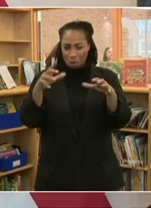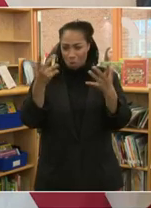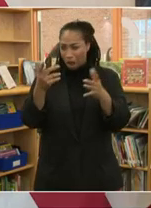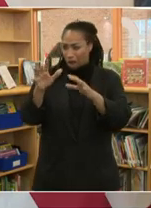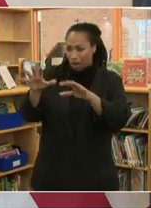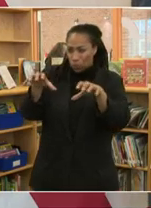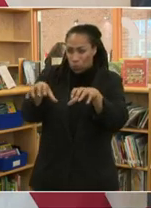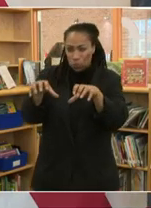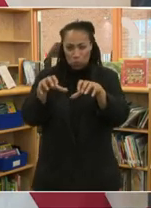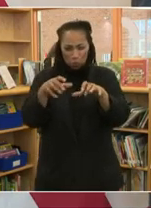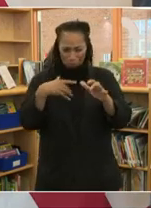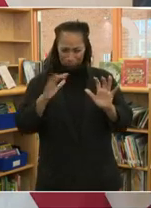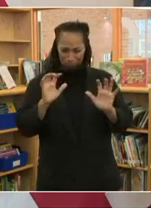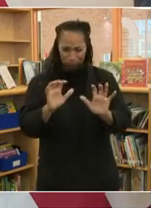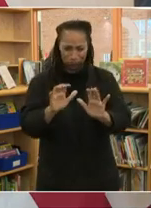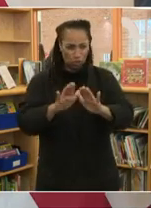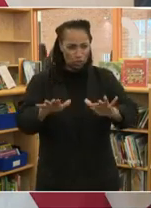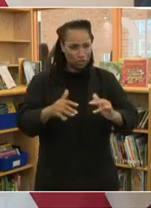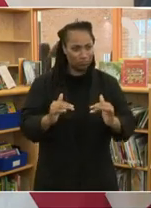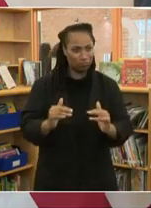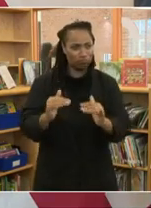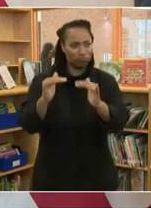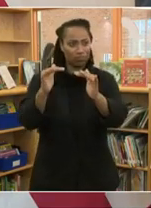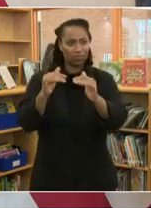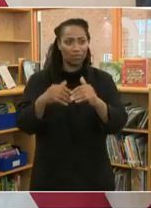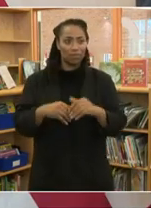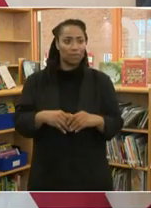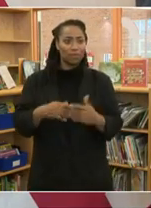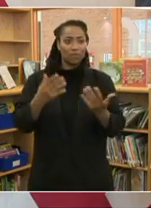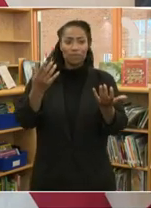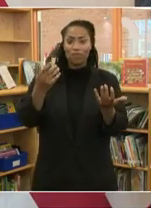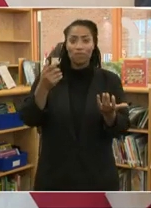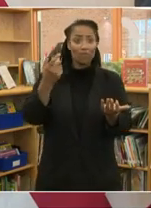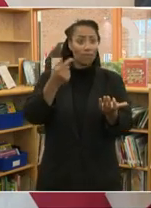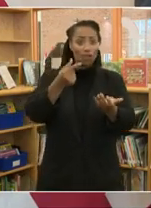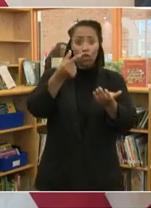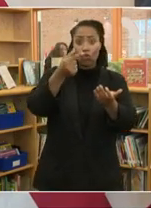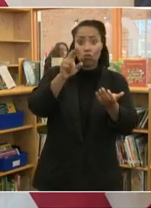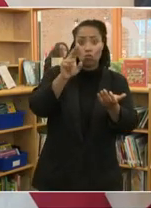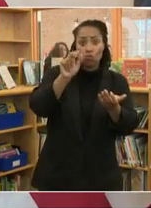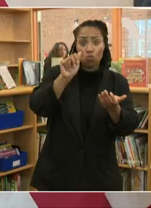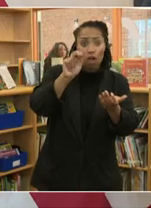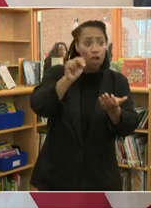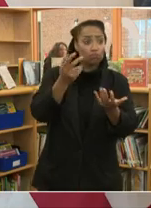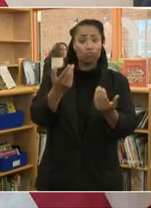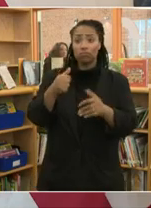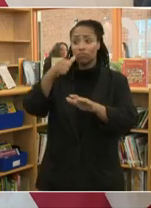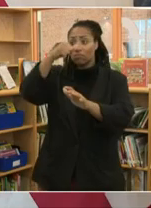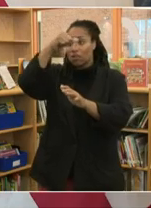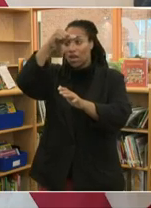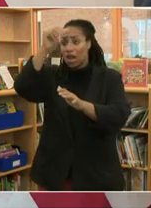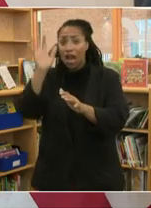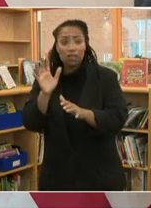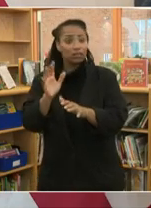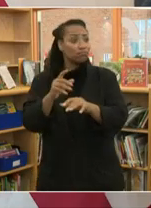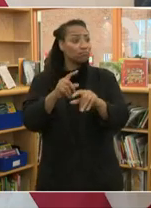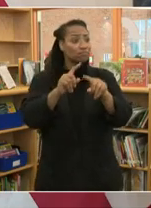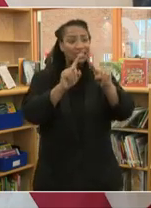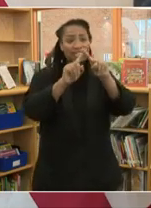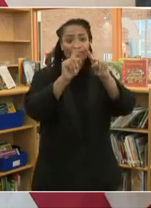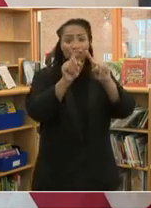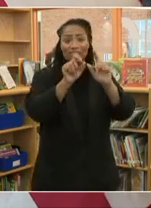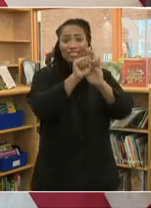say from Guam to Alaska, from Fairbanks to Philadelphia, and everything in between. We also all have to feel like this is our commemoration and